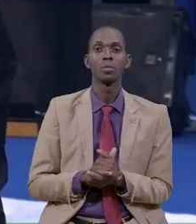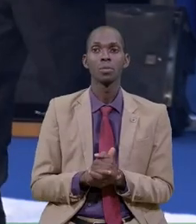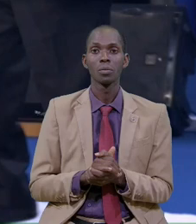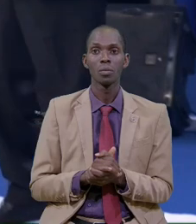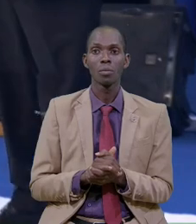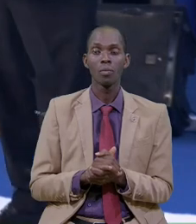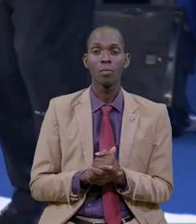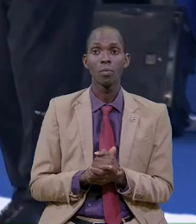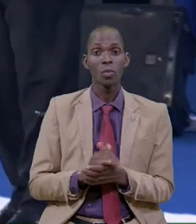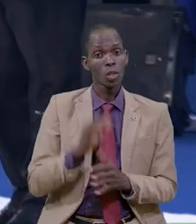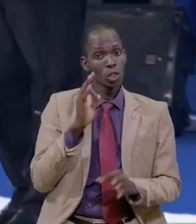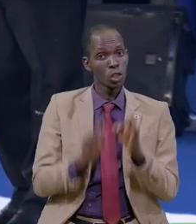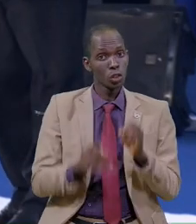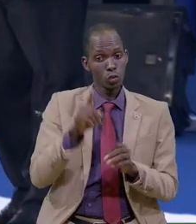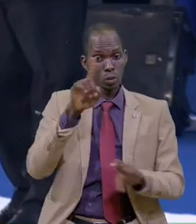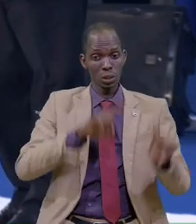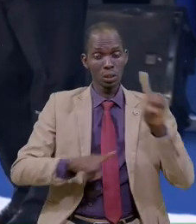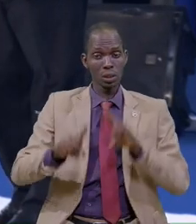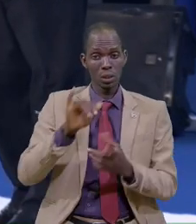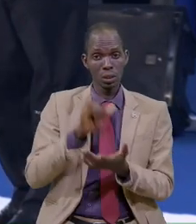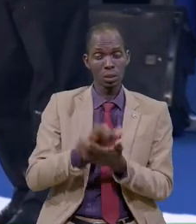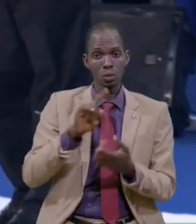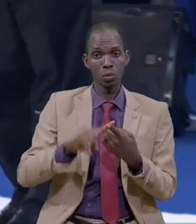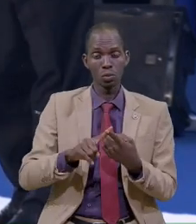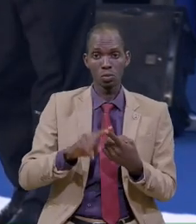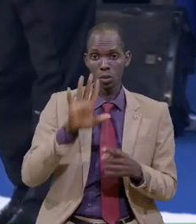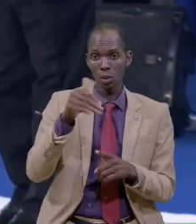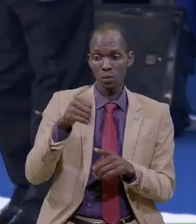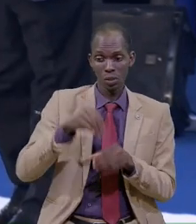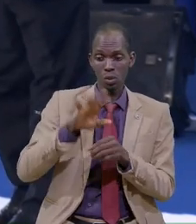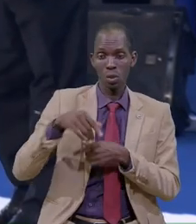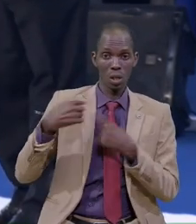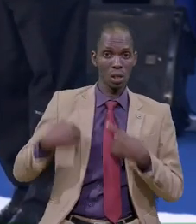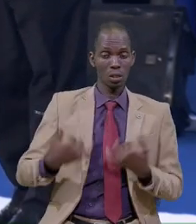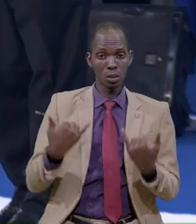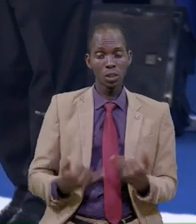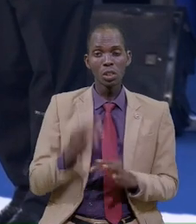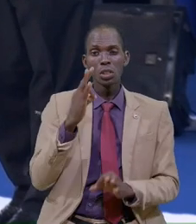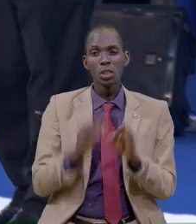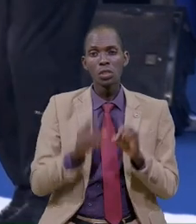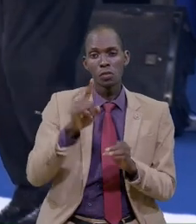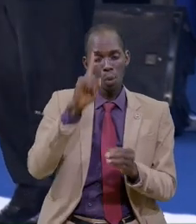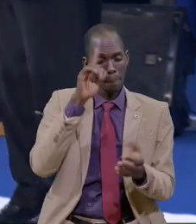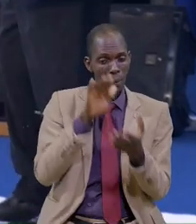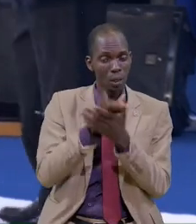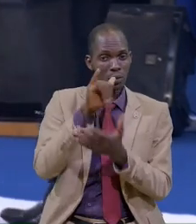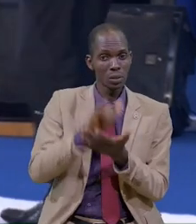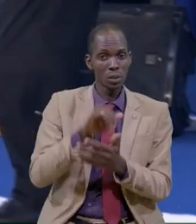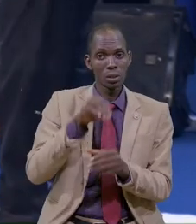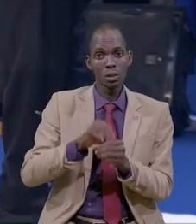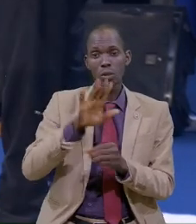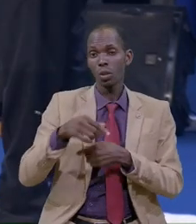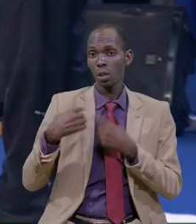healed. If you say that in your heart today, if you believe that in your heart today, if